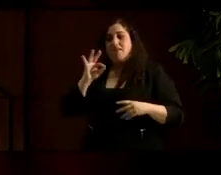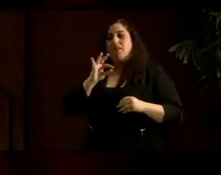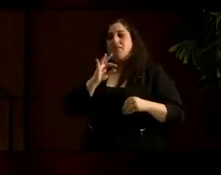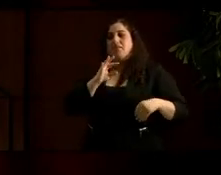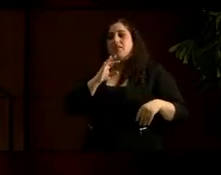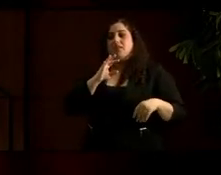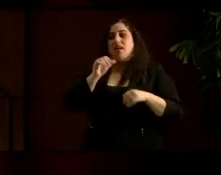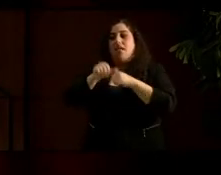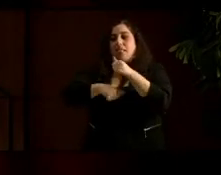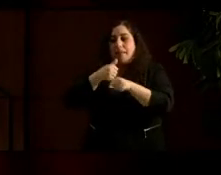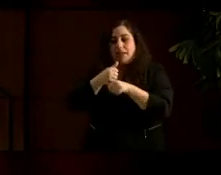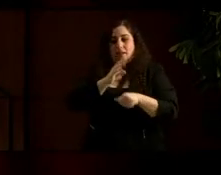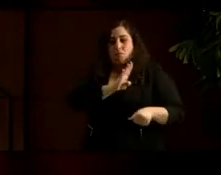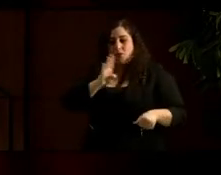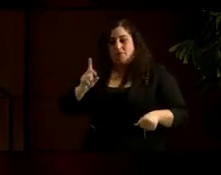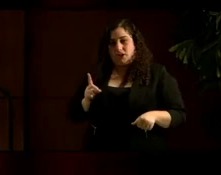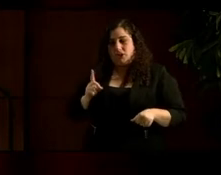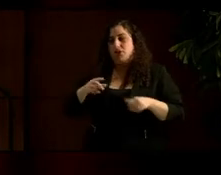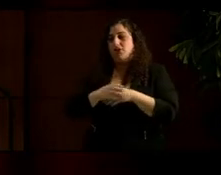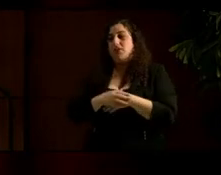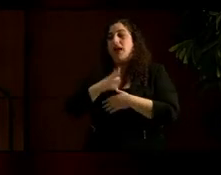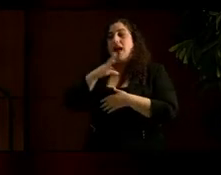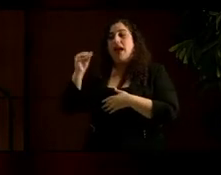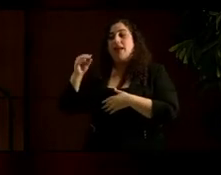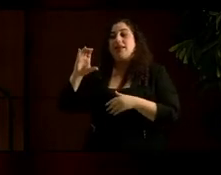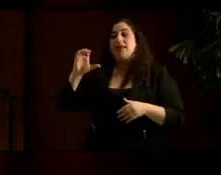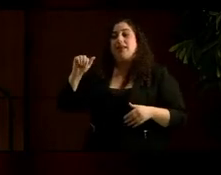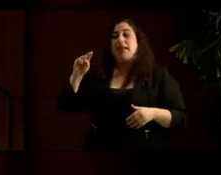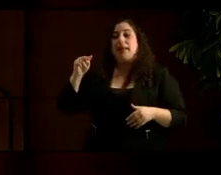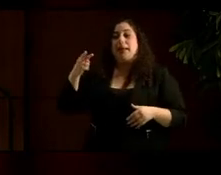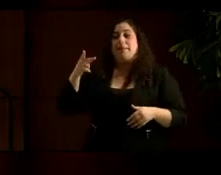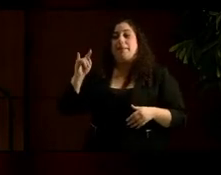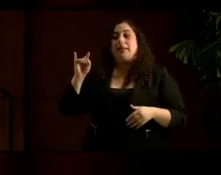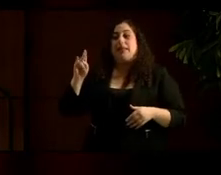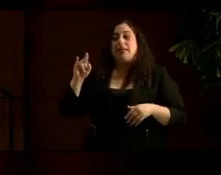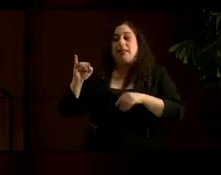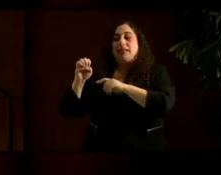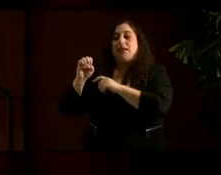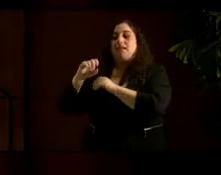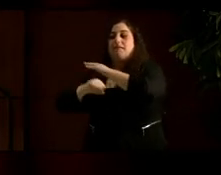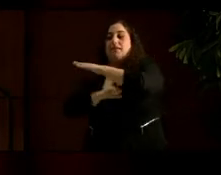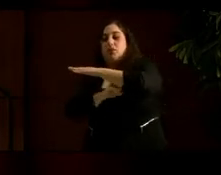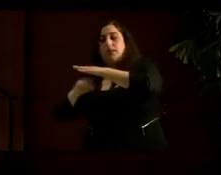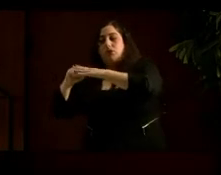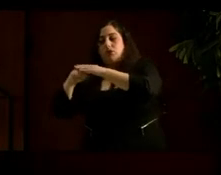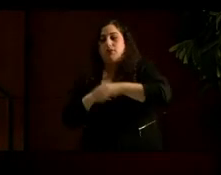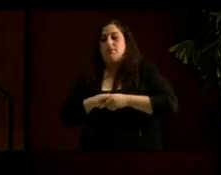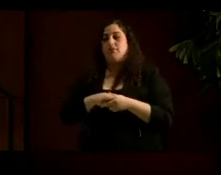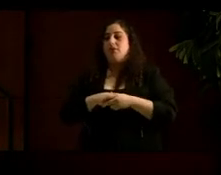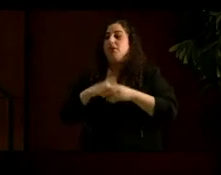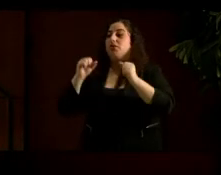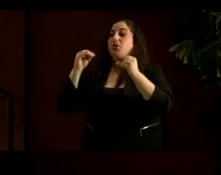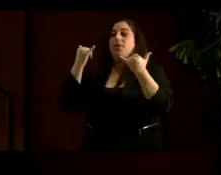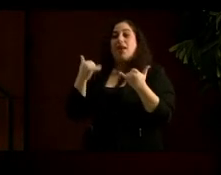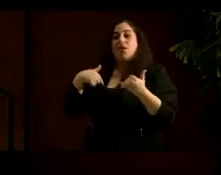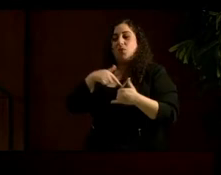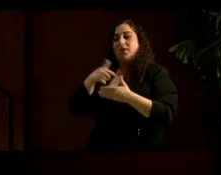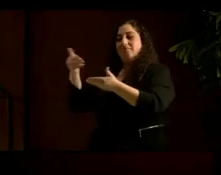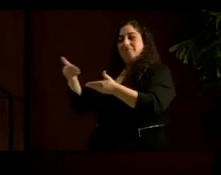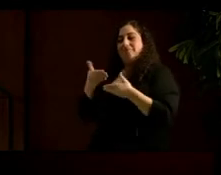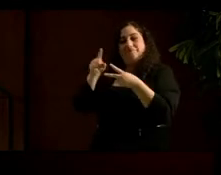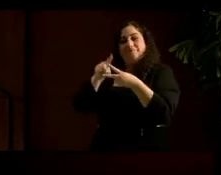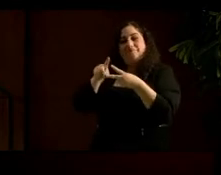the Campanile Foundation. Please join me in welcoming Provost Ochoa and Ms. Charlotte Ochiki.